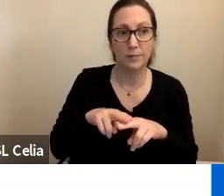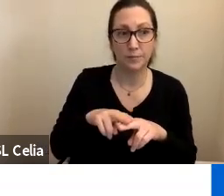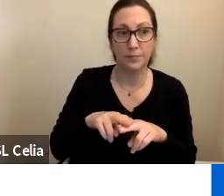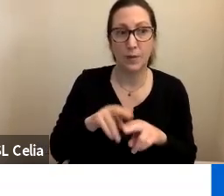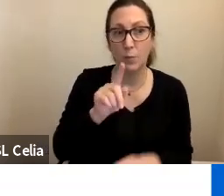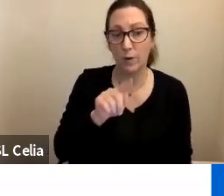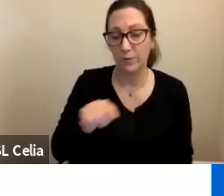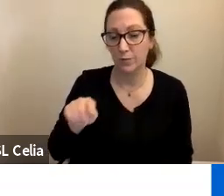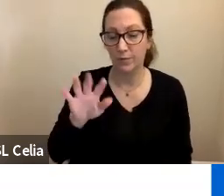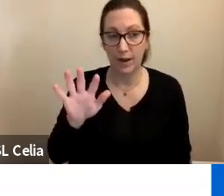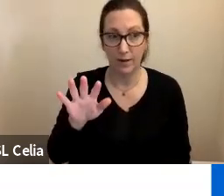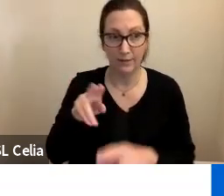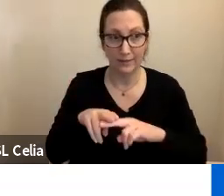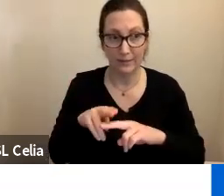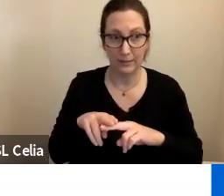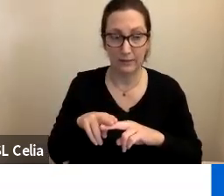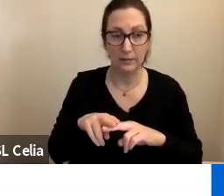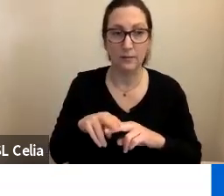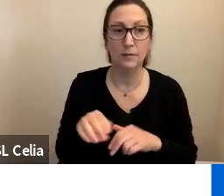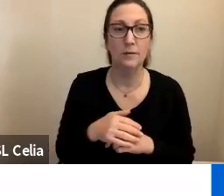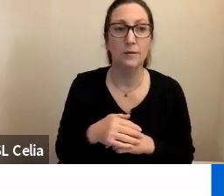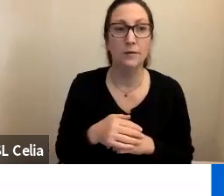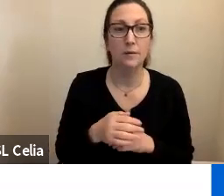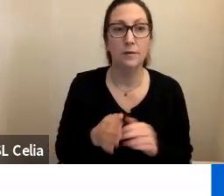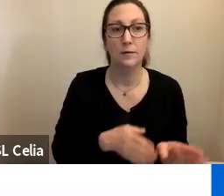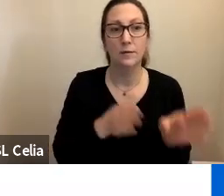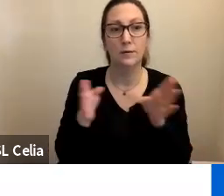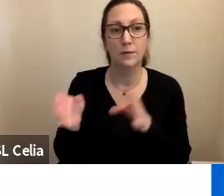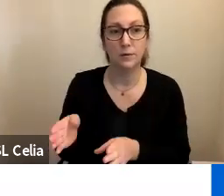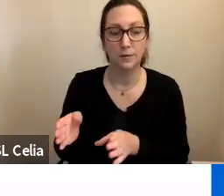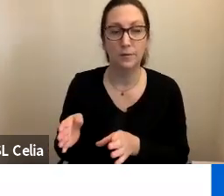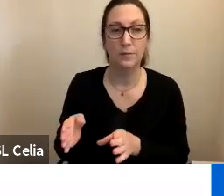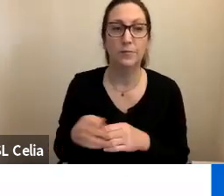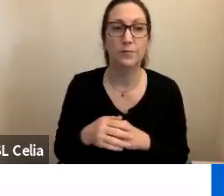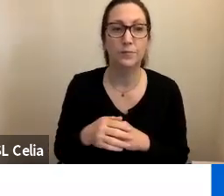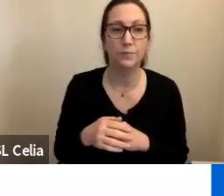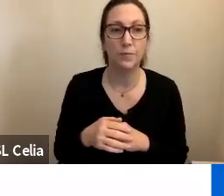5 seats from last year to this year. In column 4,